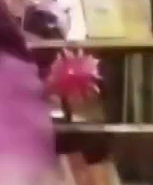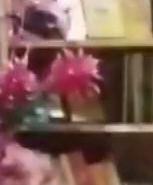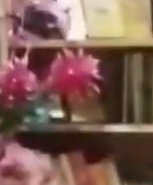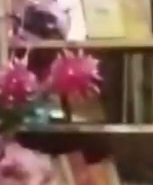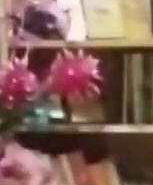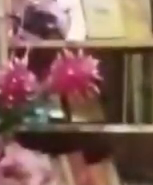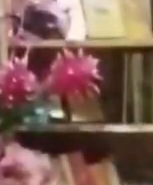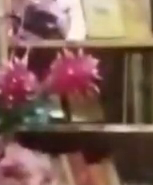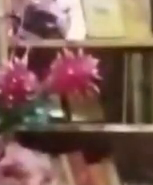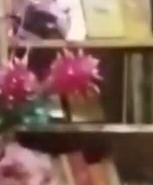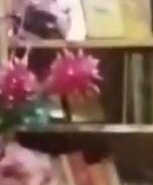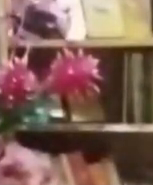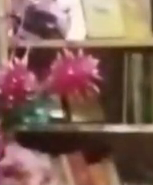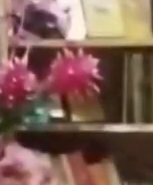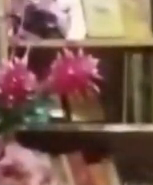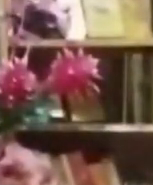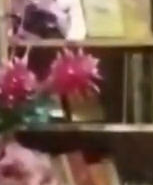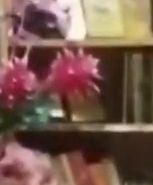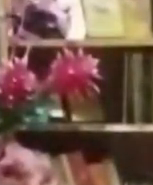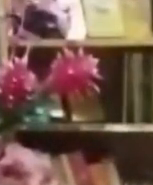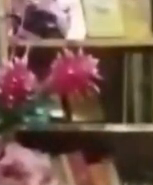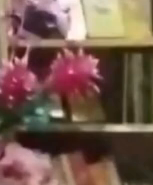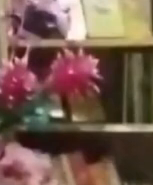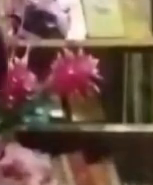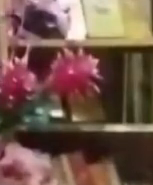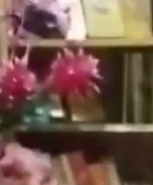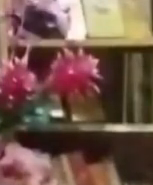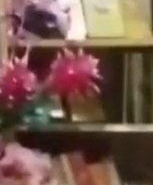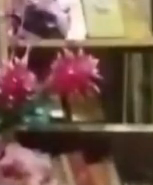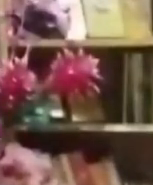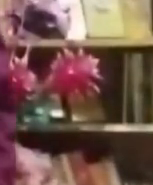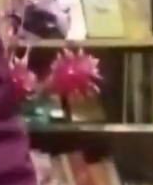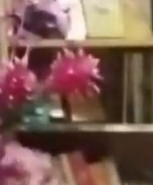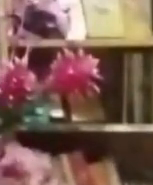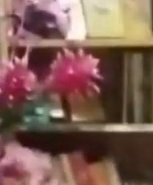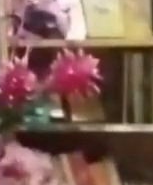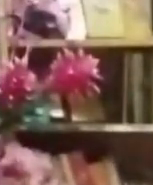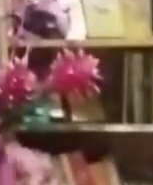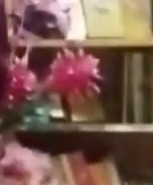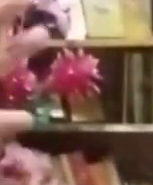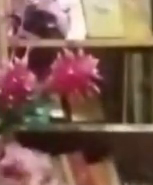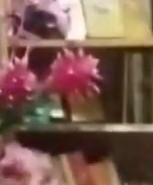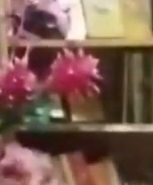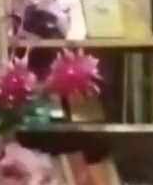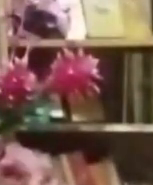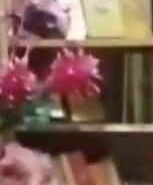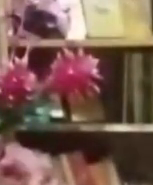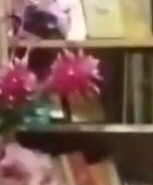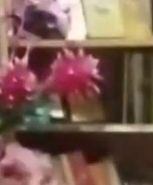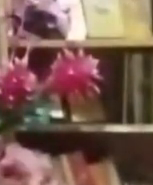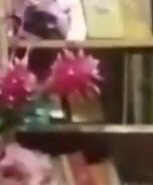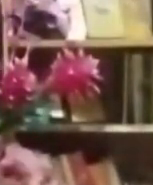Hi, I am Amira Najihah from Sambagan Truck. Let's talk about plastic. Plastic use polymer as a main ingredient. It is estimated